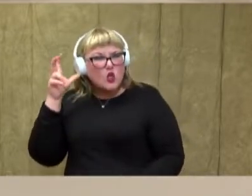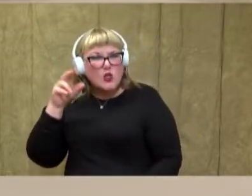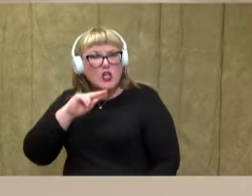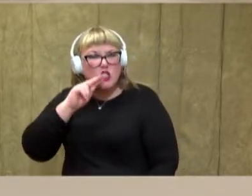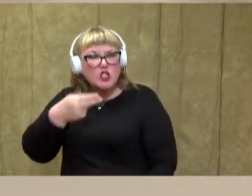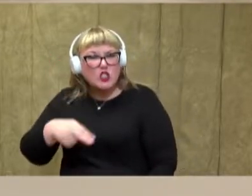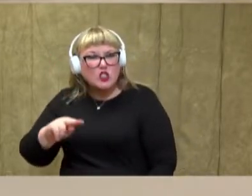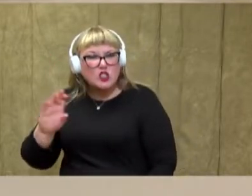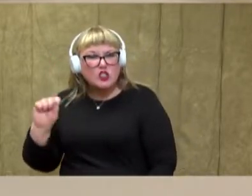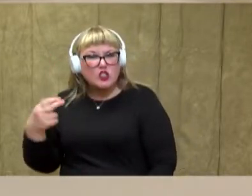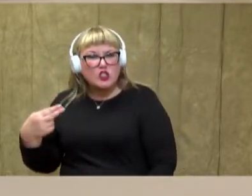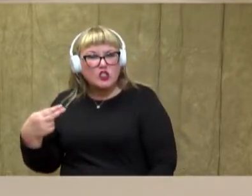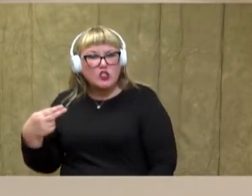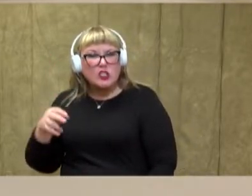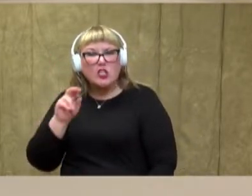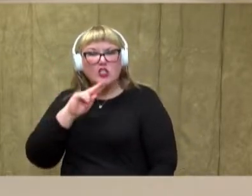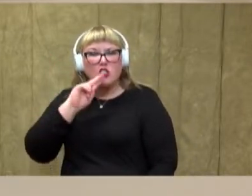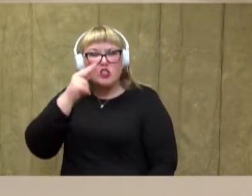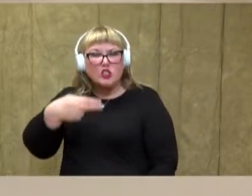word had?